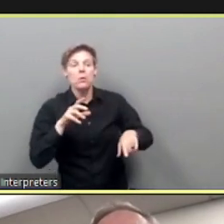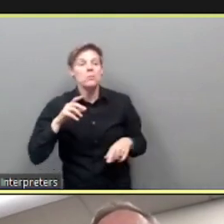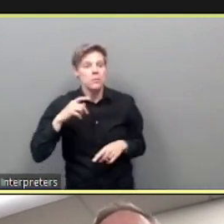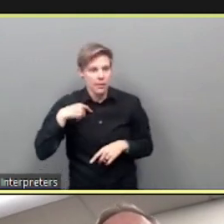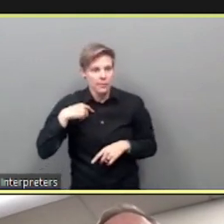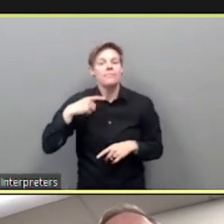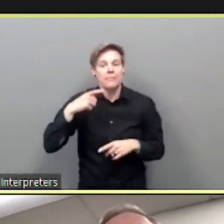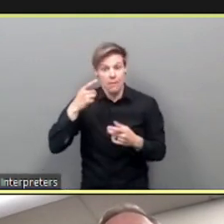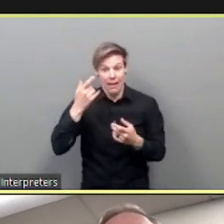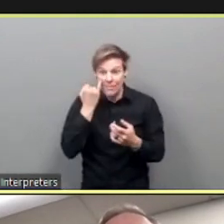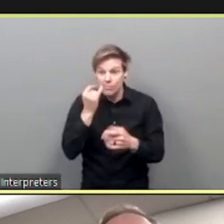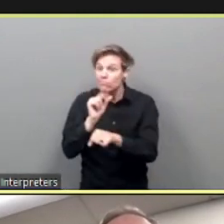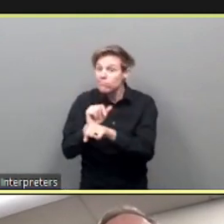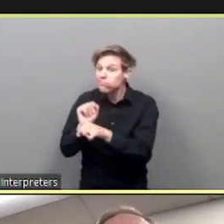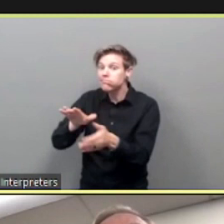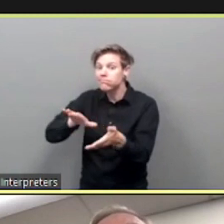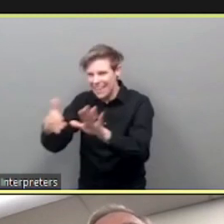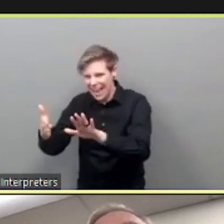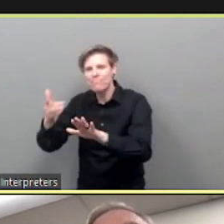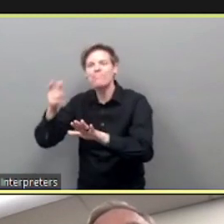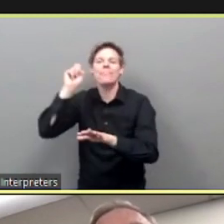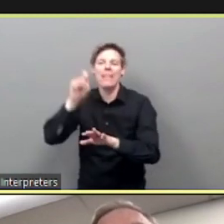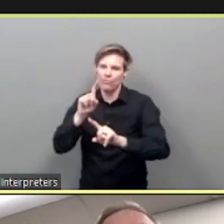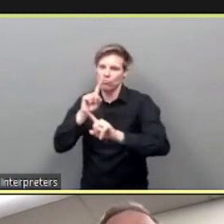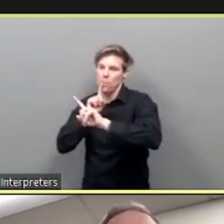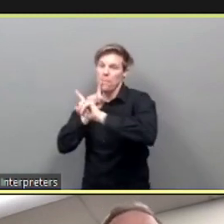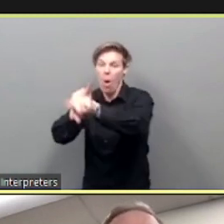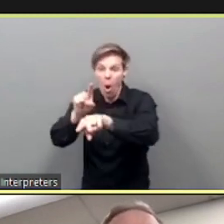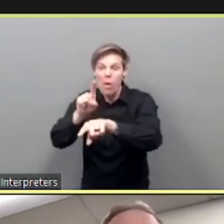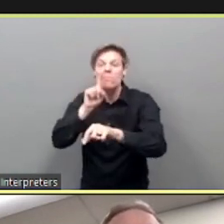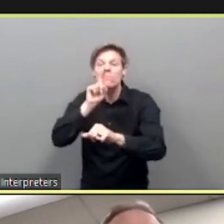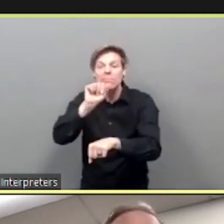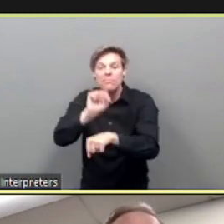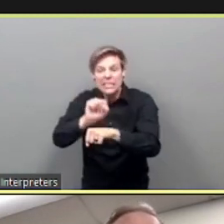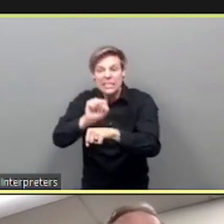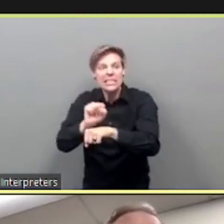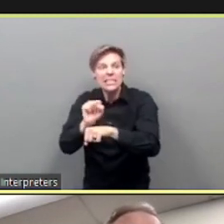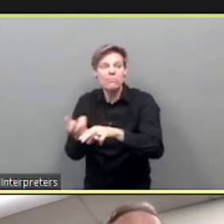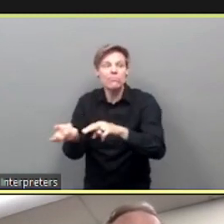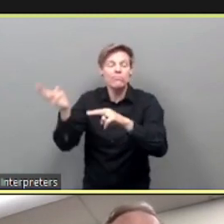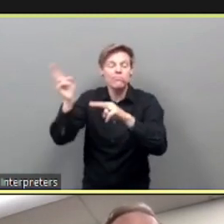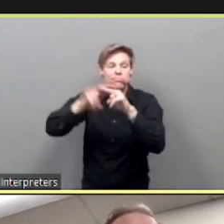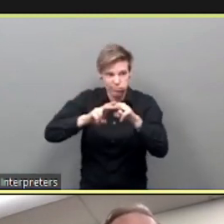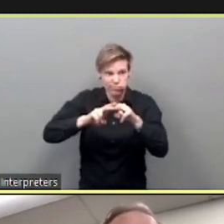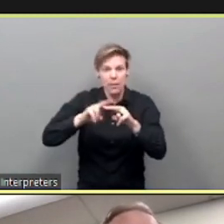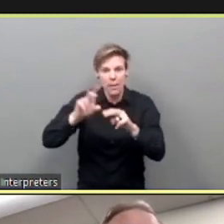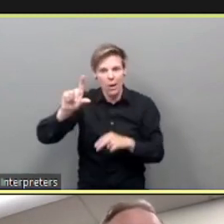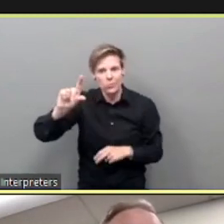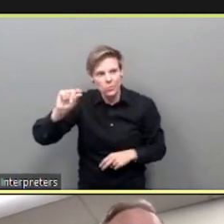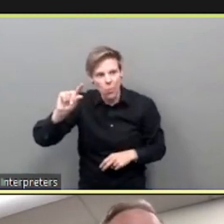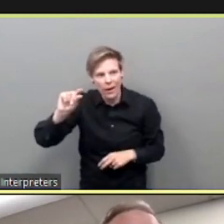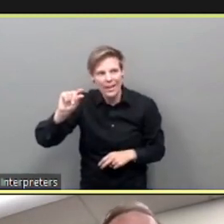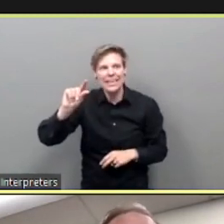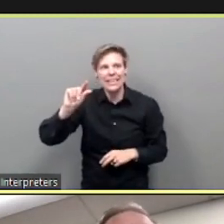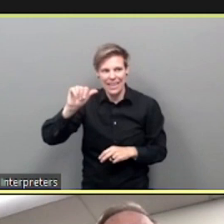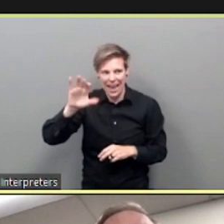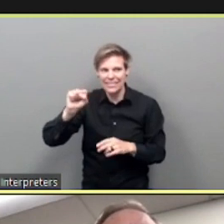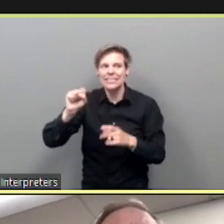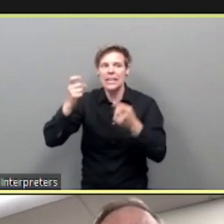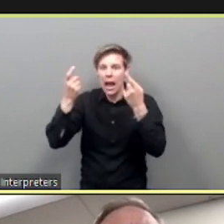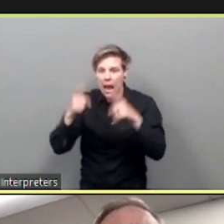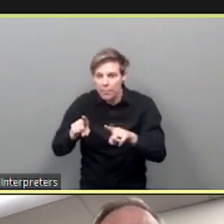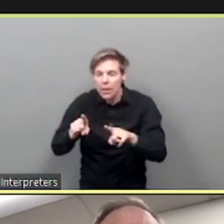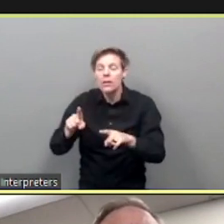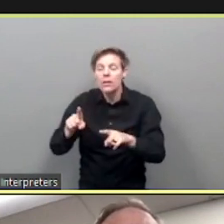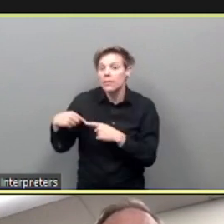has jumped quite a bit. Of those 20 cases so far this year, 15 reports in the last month. I